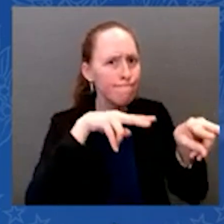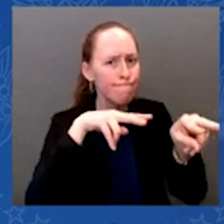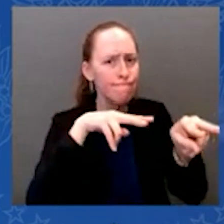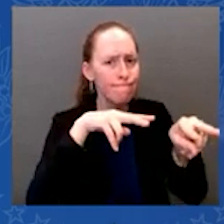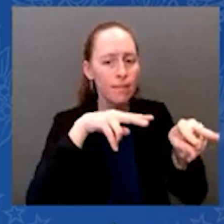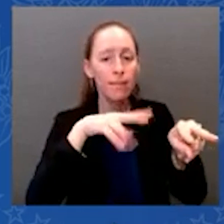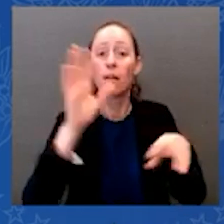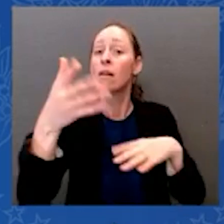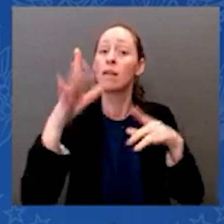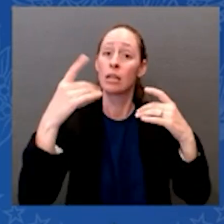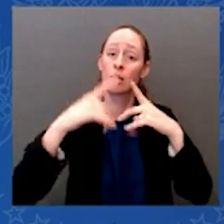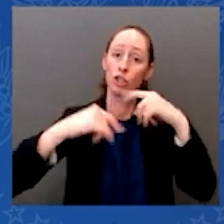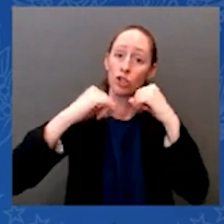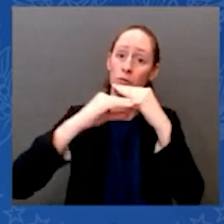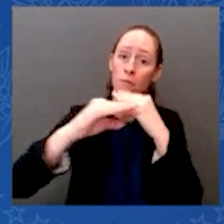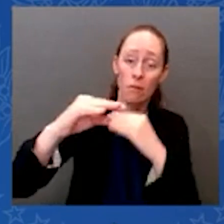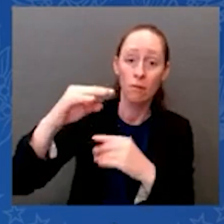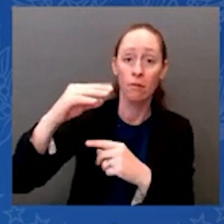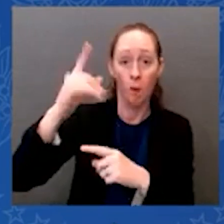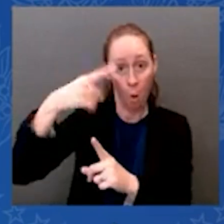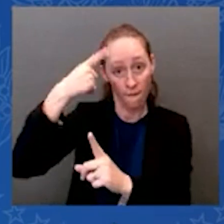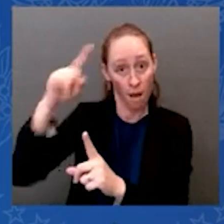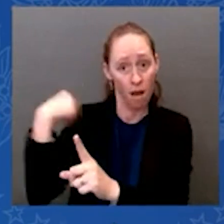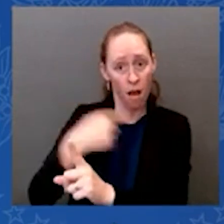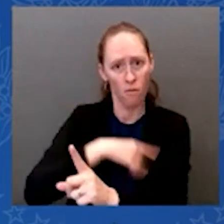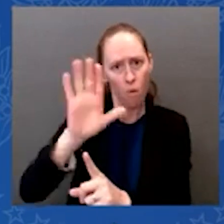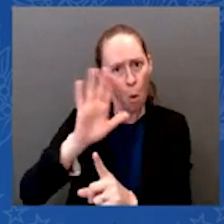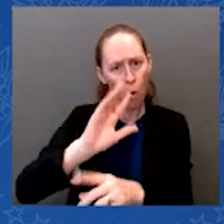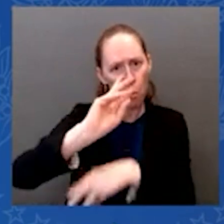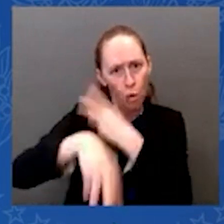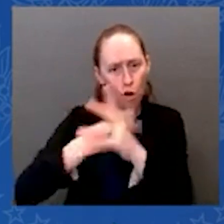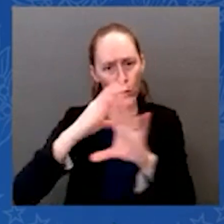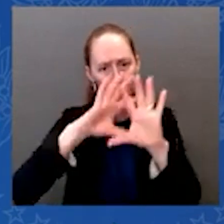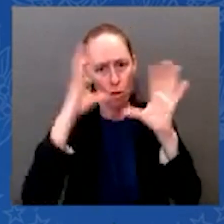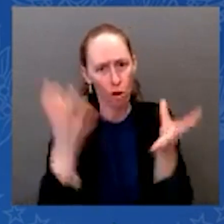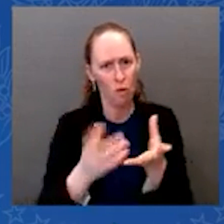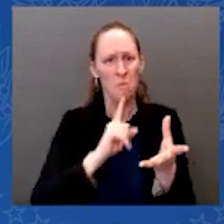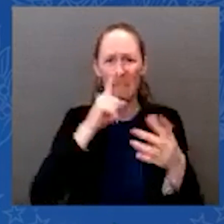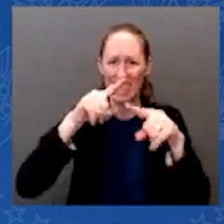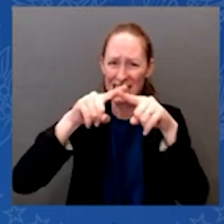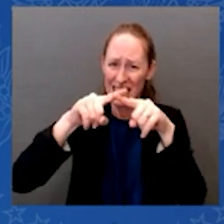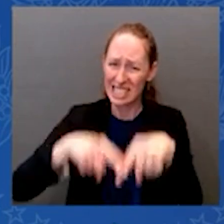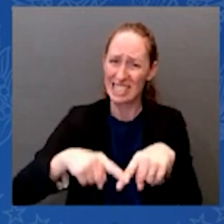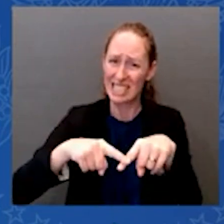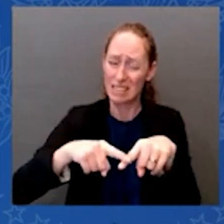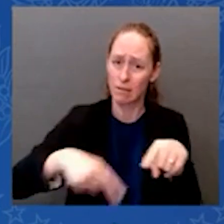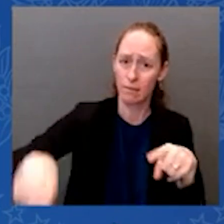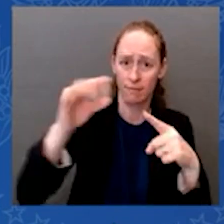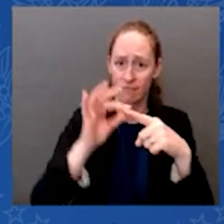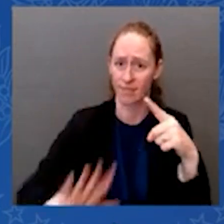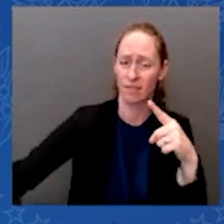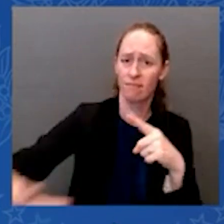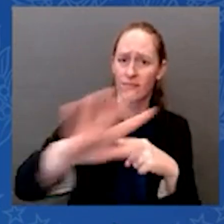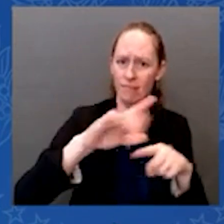Pacific Islands, and I really mean that. So this summit is also about deepening our enduring commitment to each other and our shared